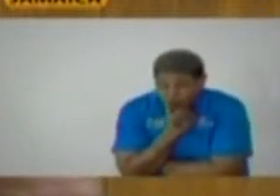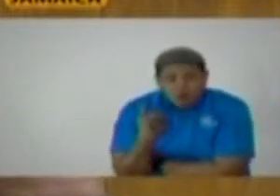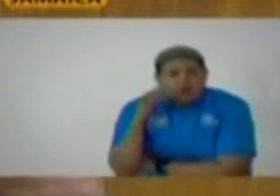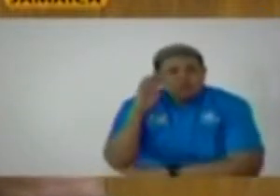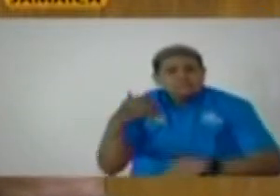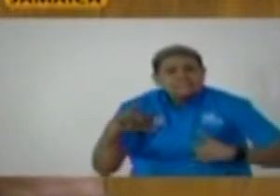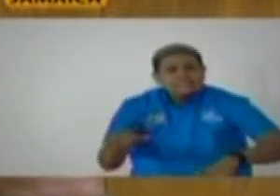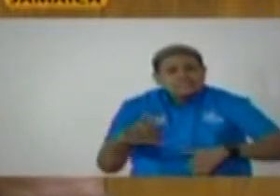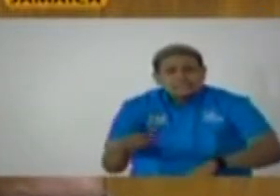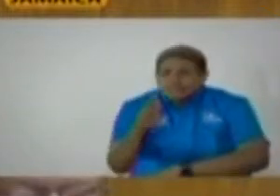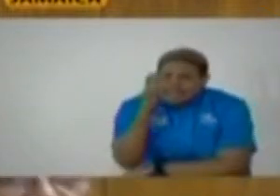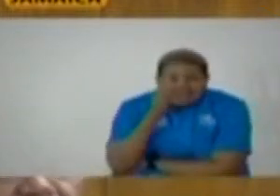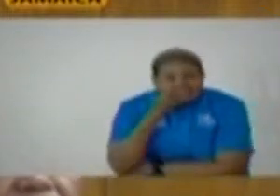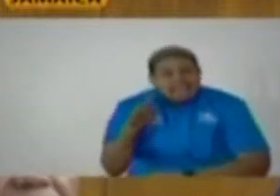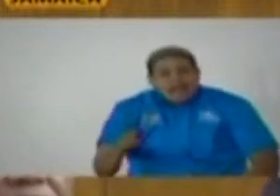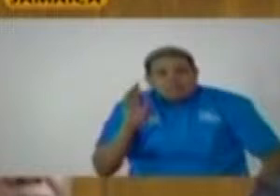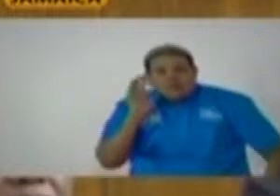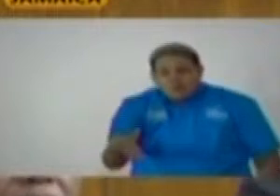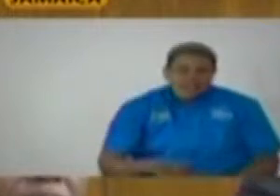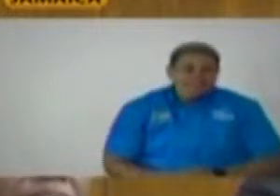continue to listen. The